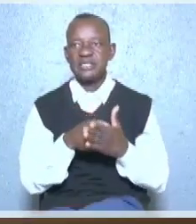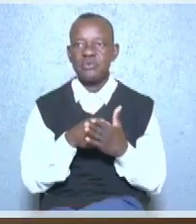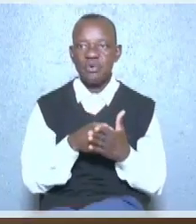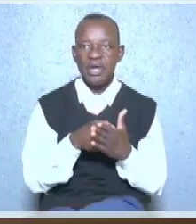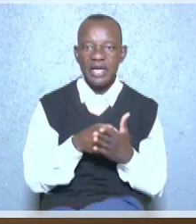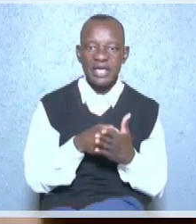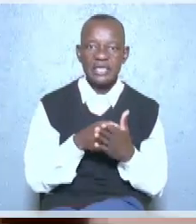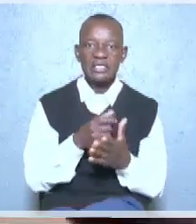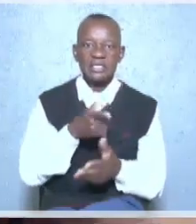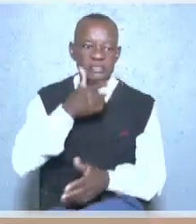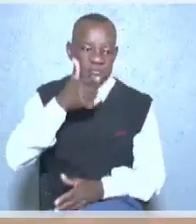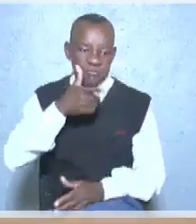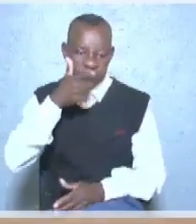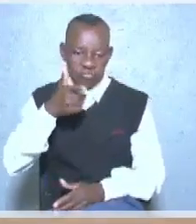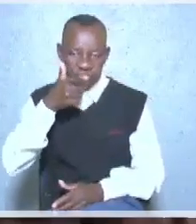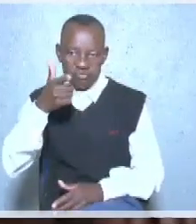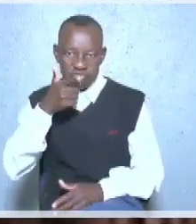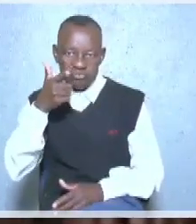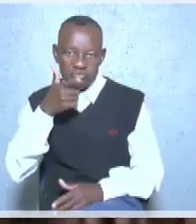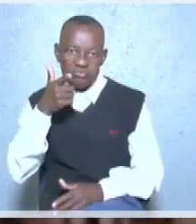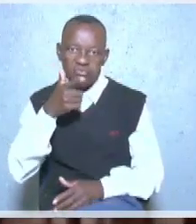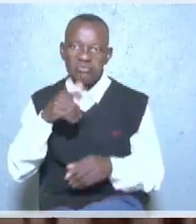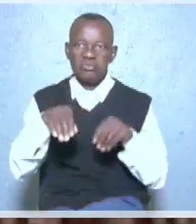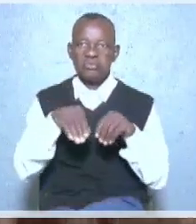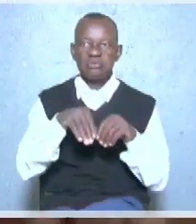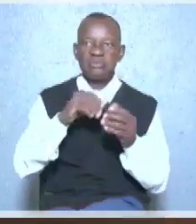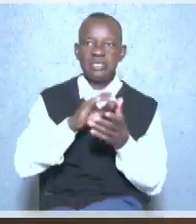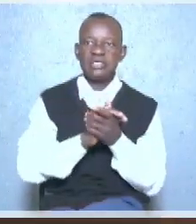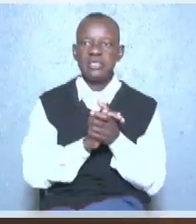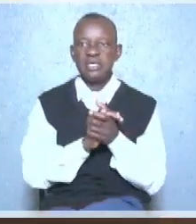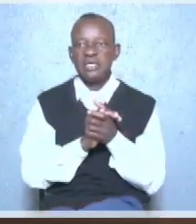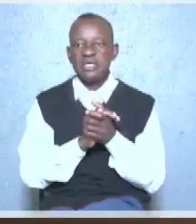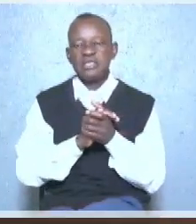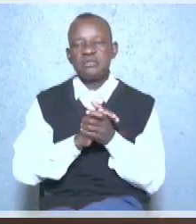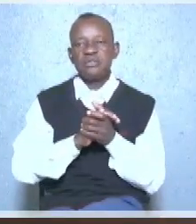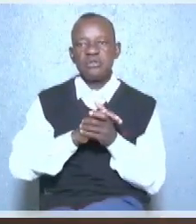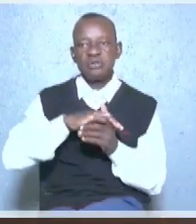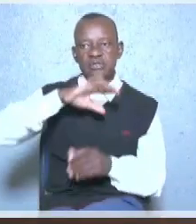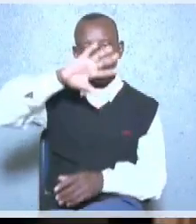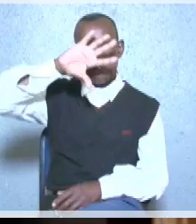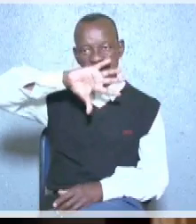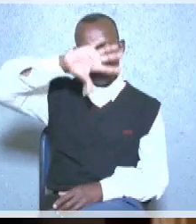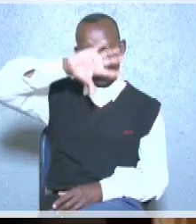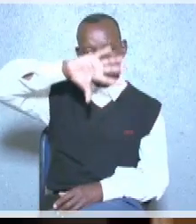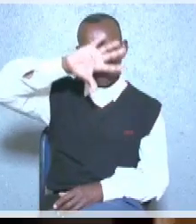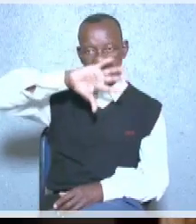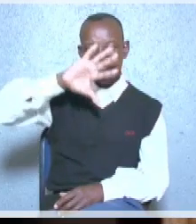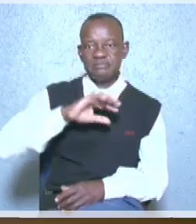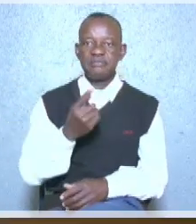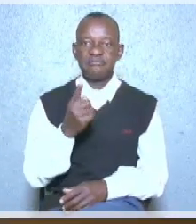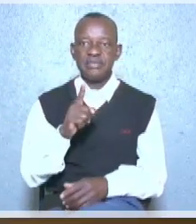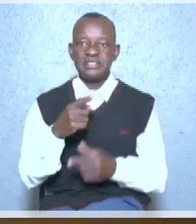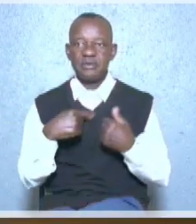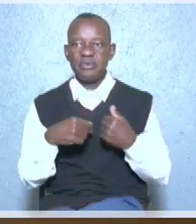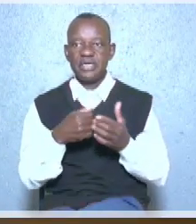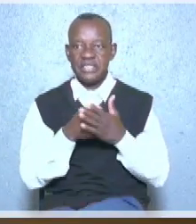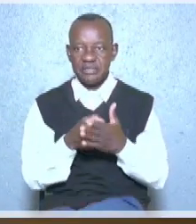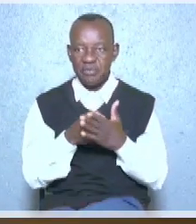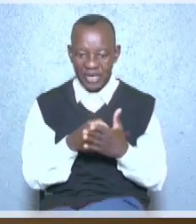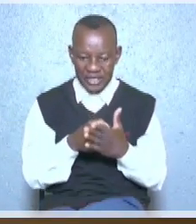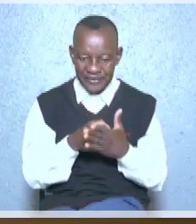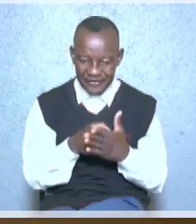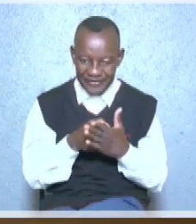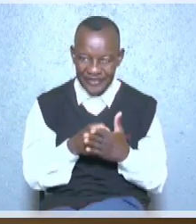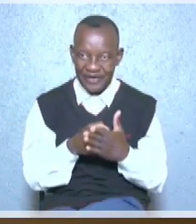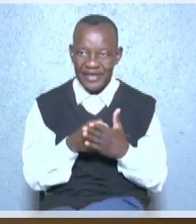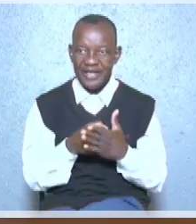the late Dr. Kaumbi and so on. We were all really just doing what we could do to do this. And